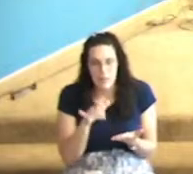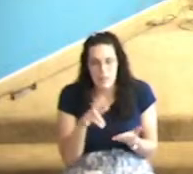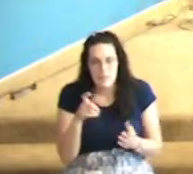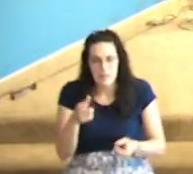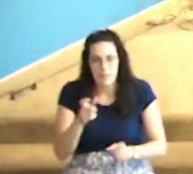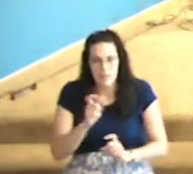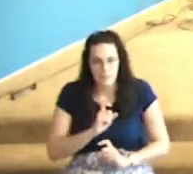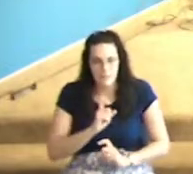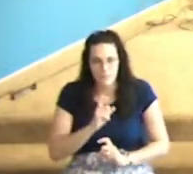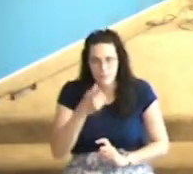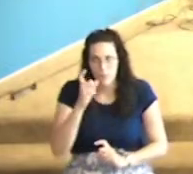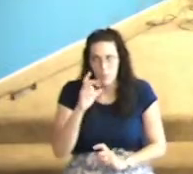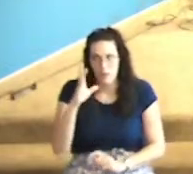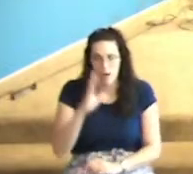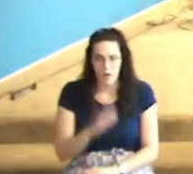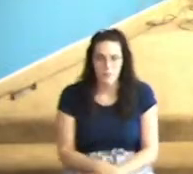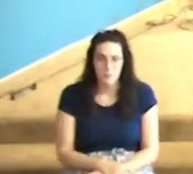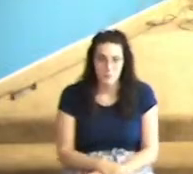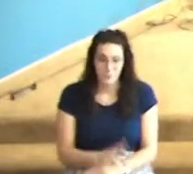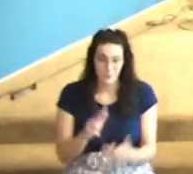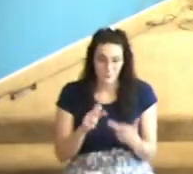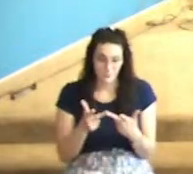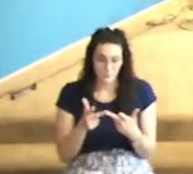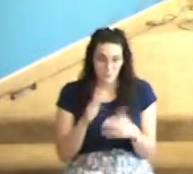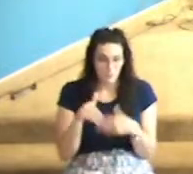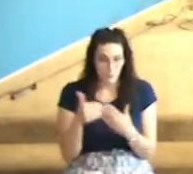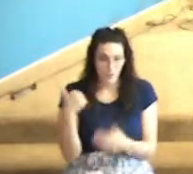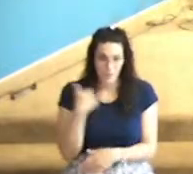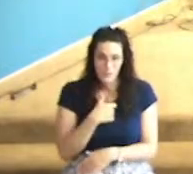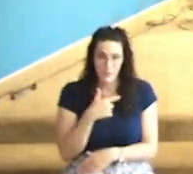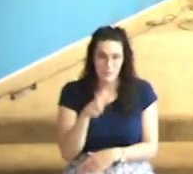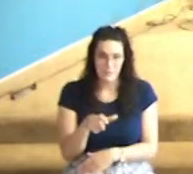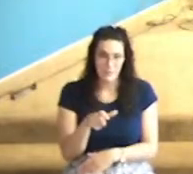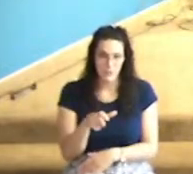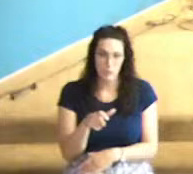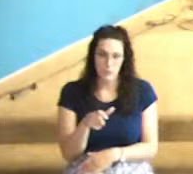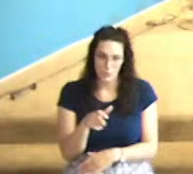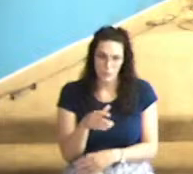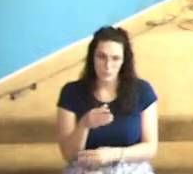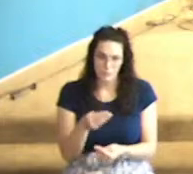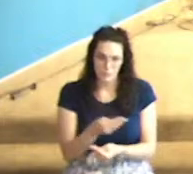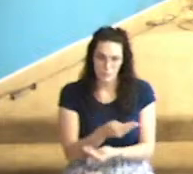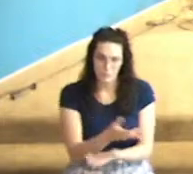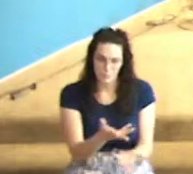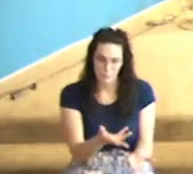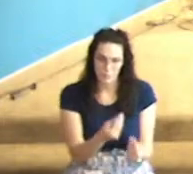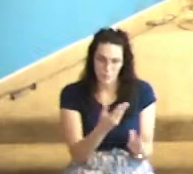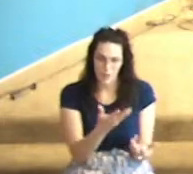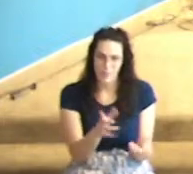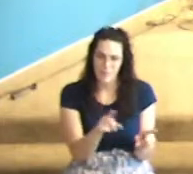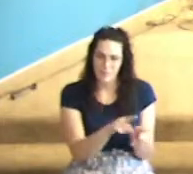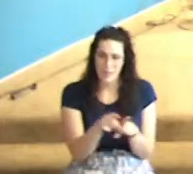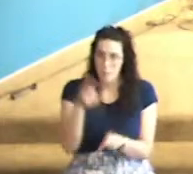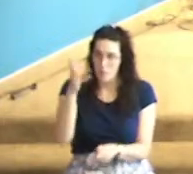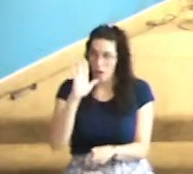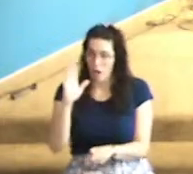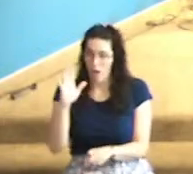God. And third, all of us need to extend God's favor to those who don't deserve